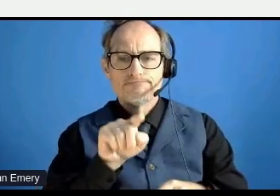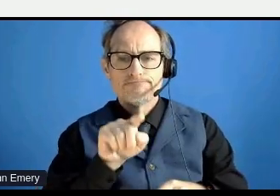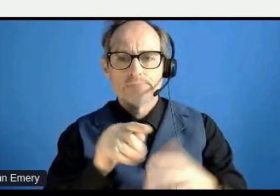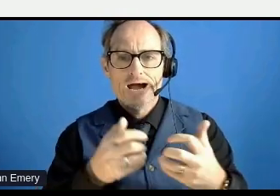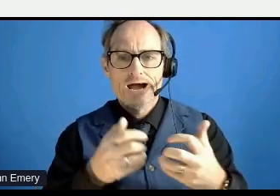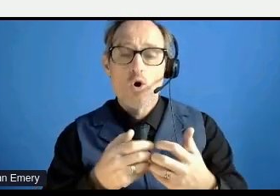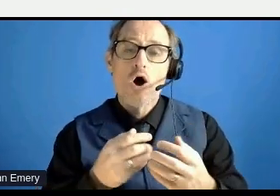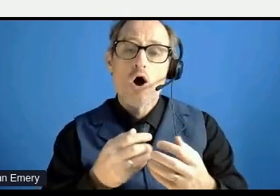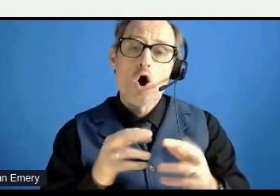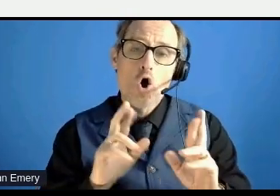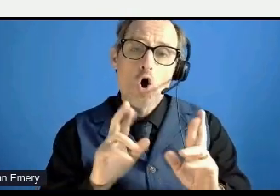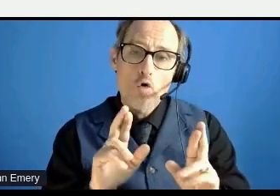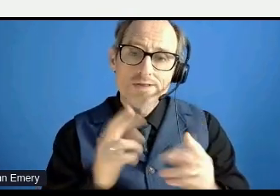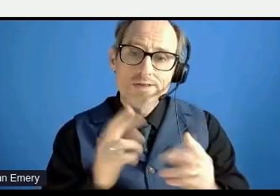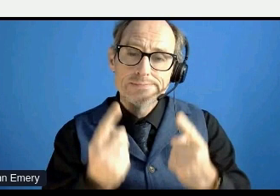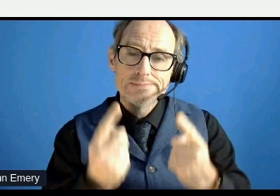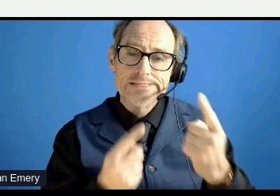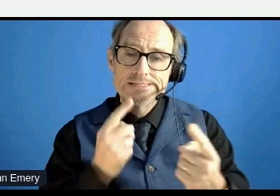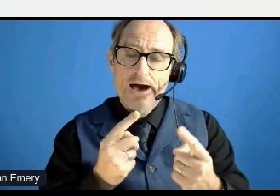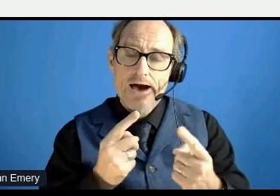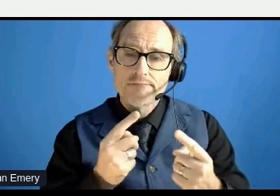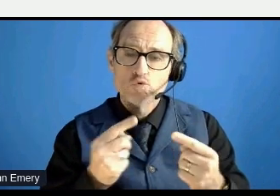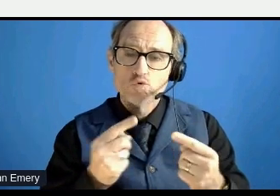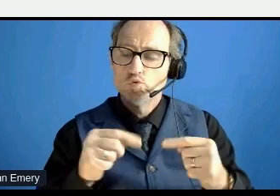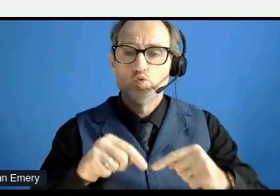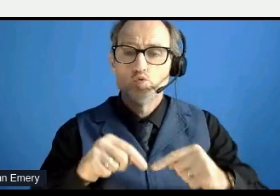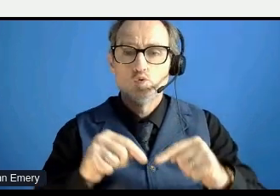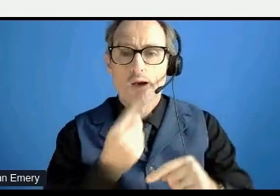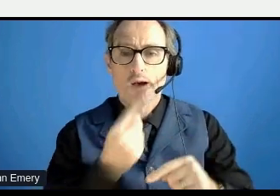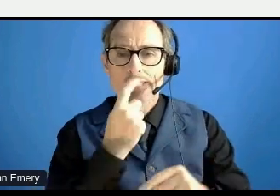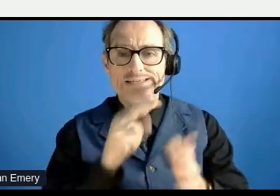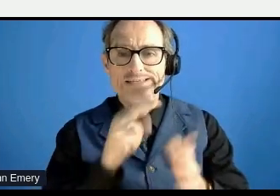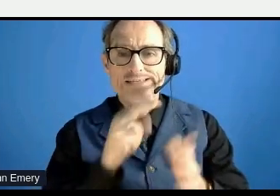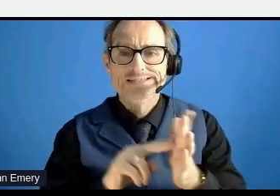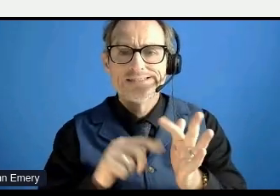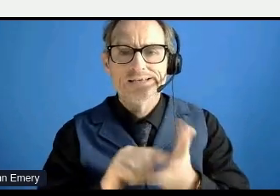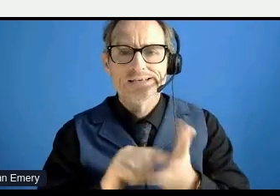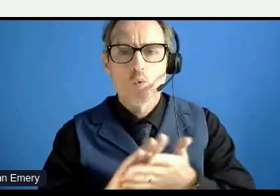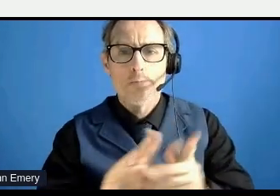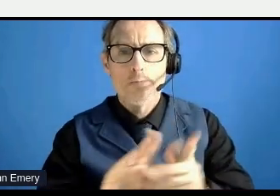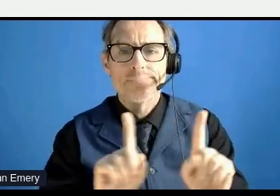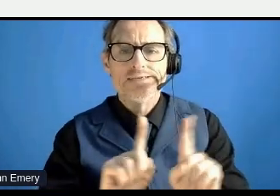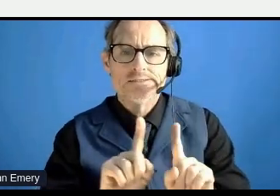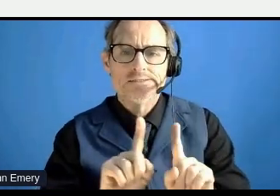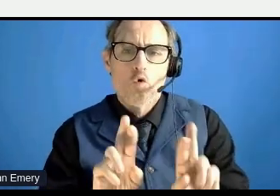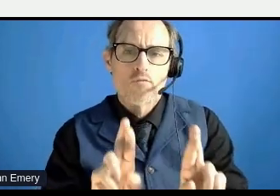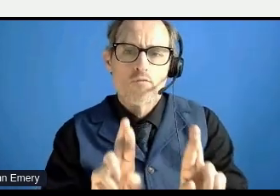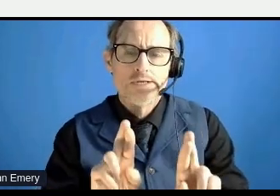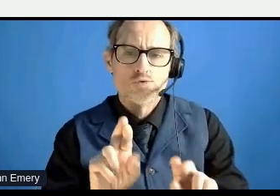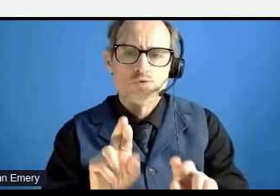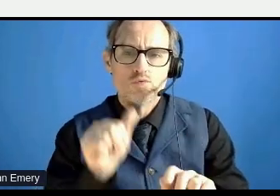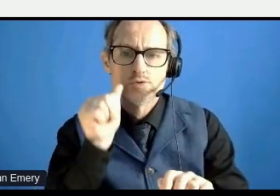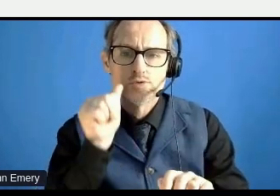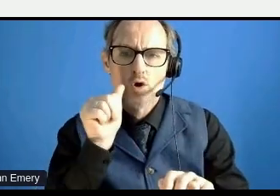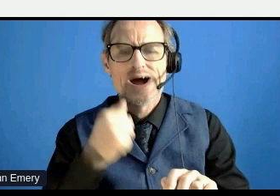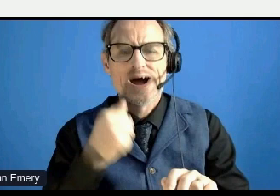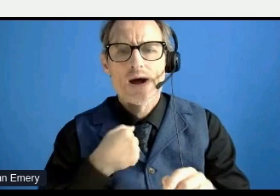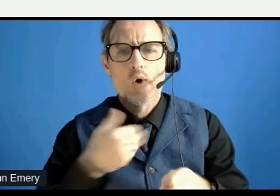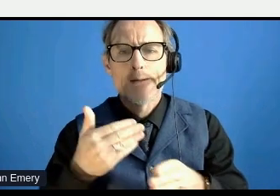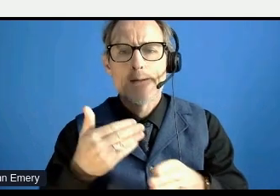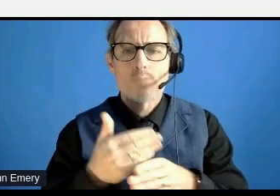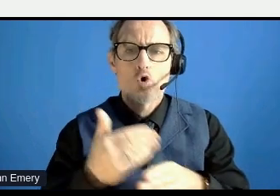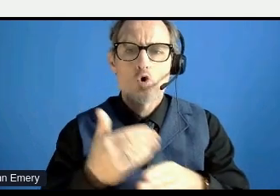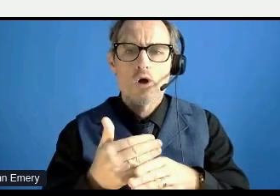some idea of who AbilityNet are, or are getting a feel for what we stand for. And our employee inclusion journey